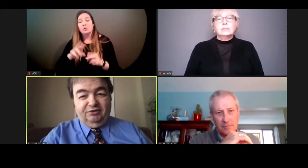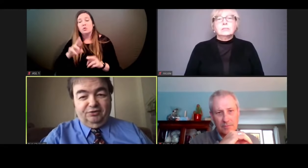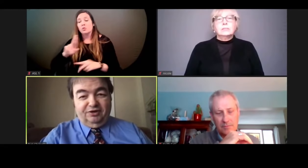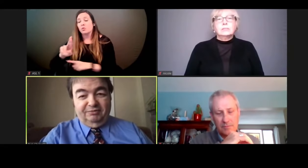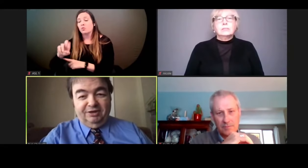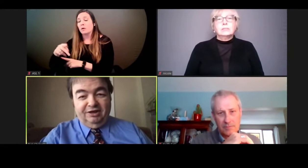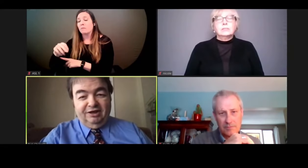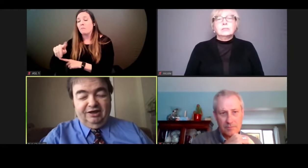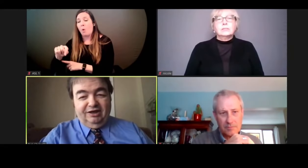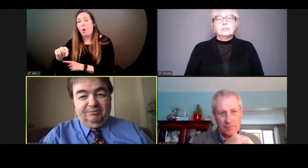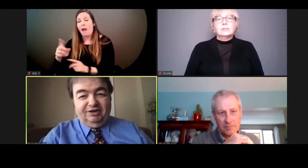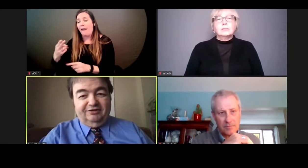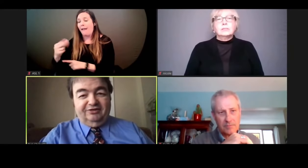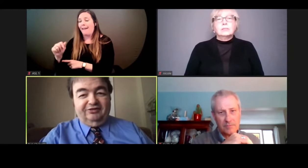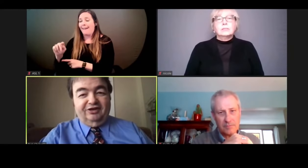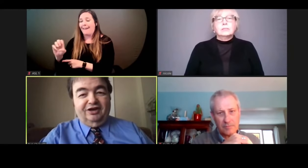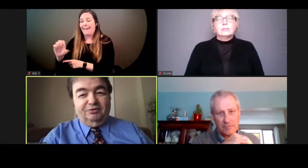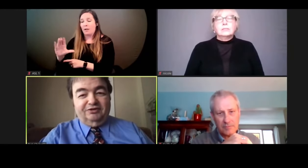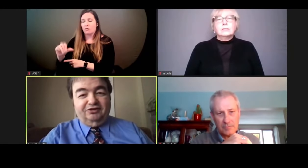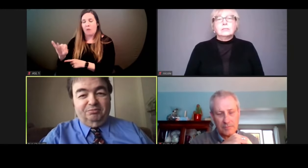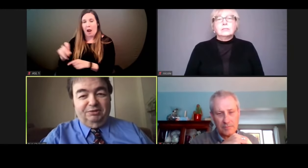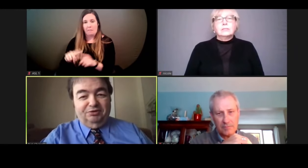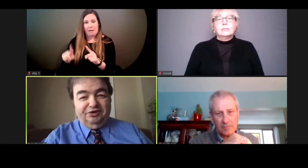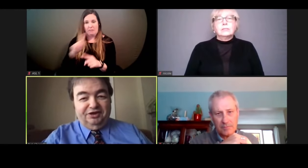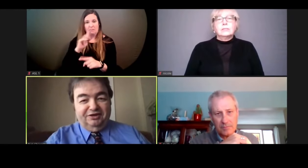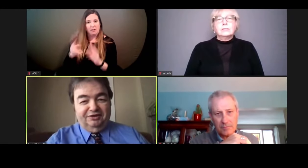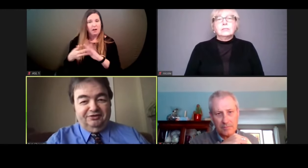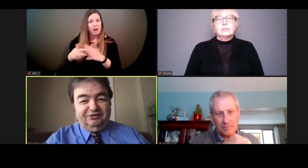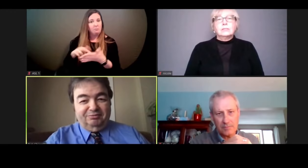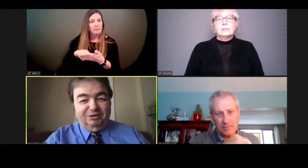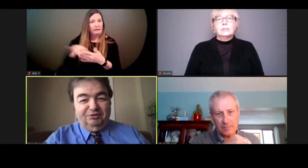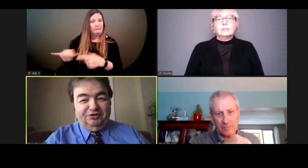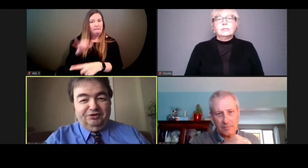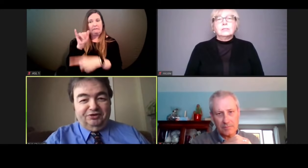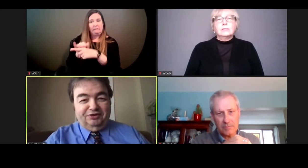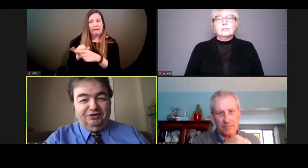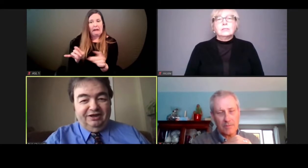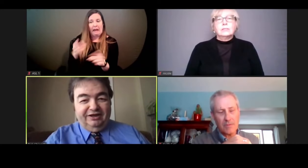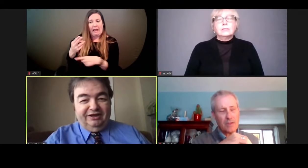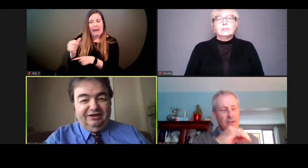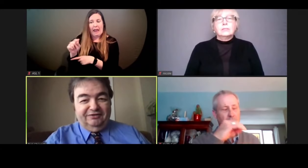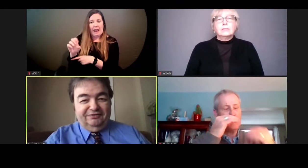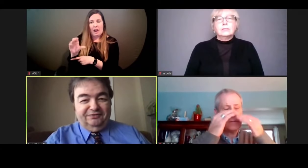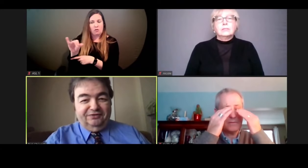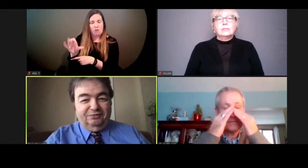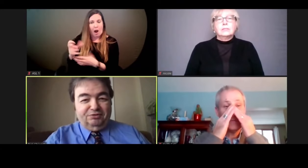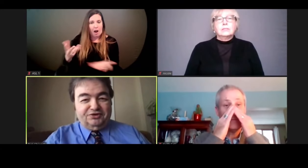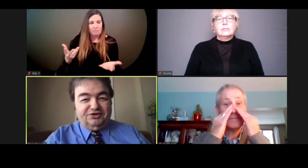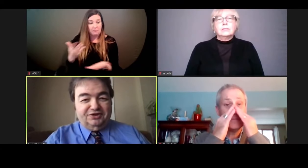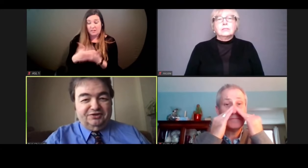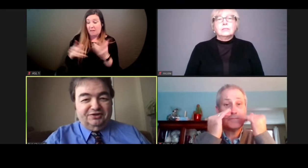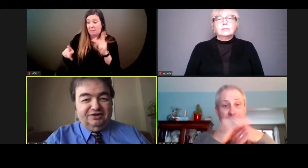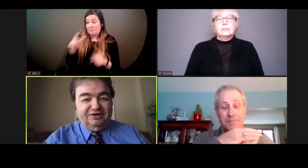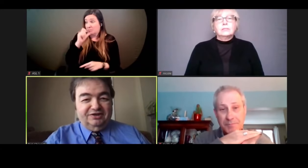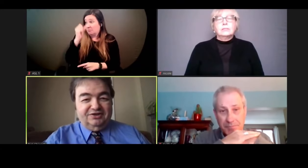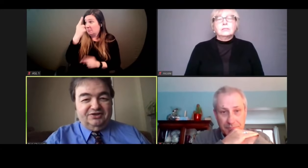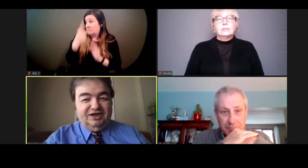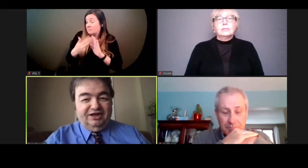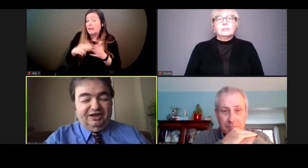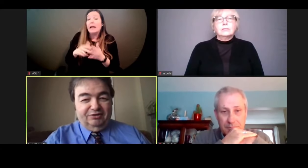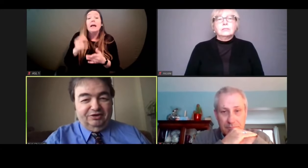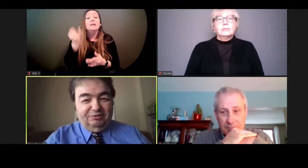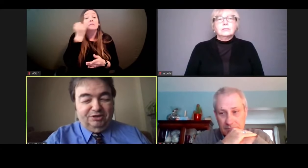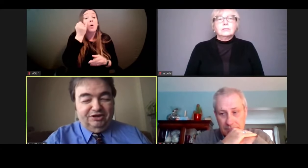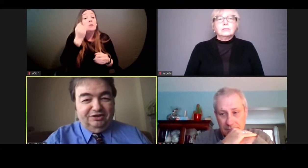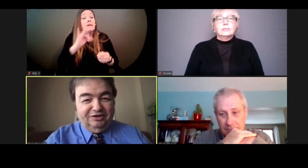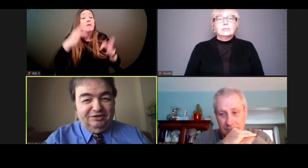hate crime? Because it's not what some people think it is. Some people think if the person is yelling